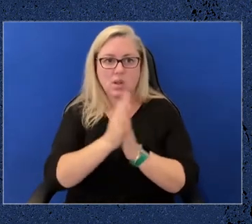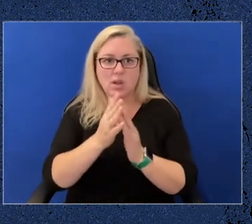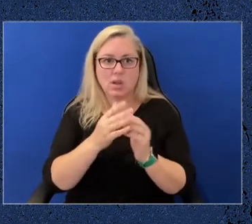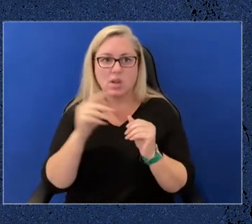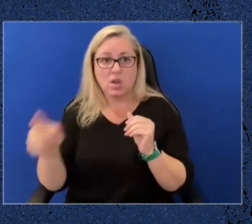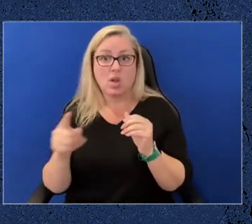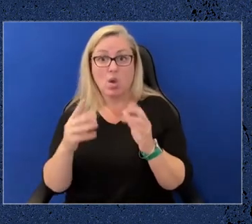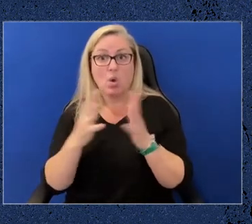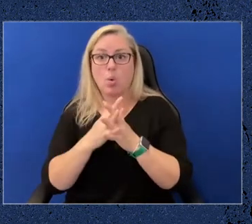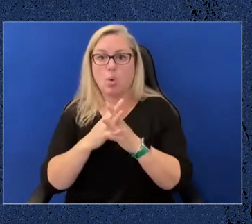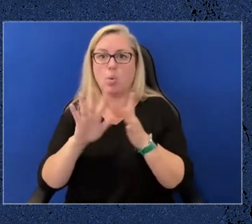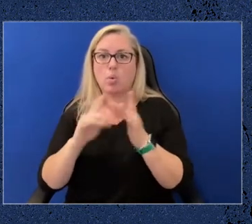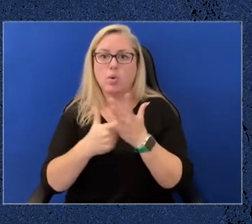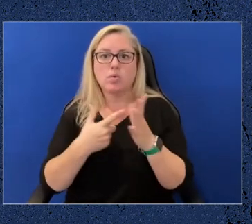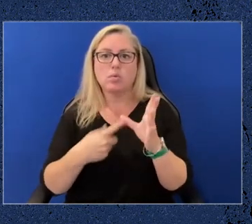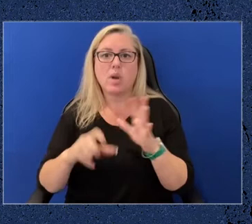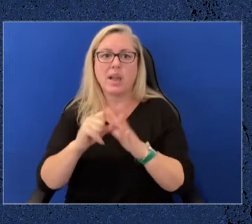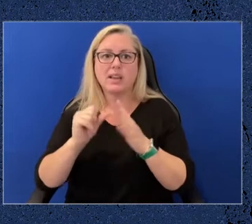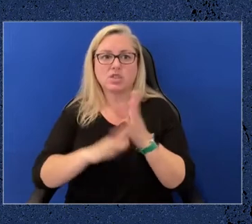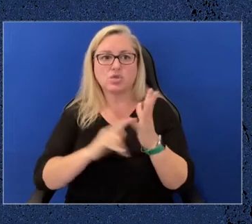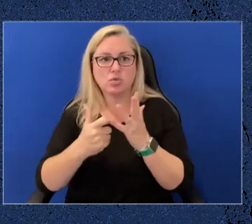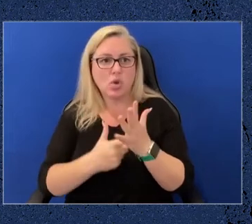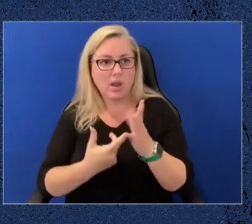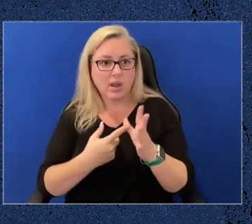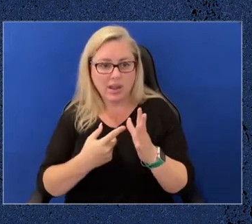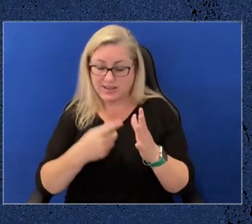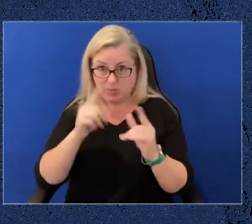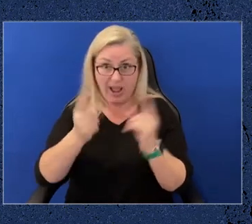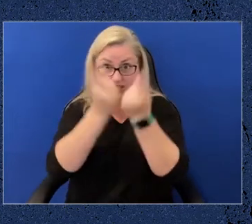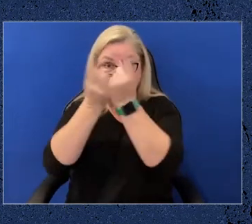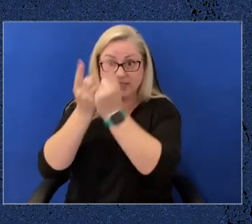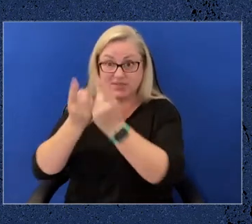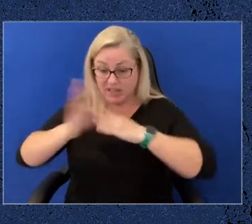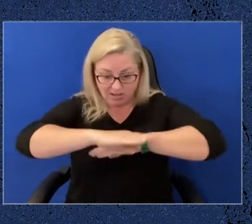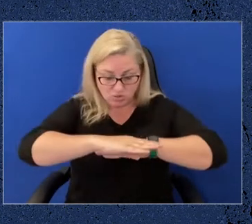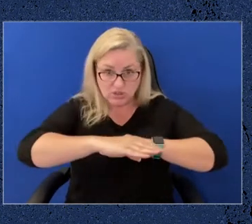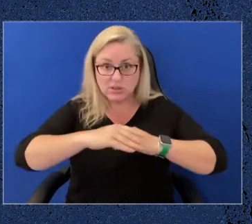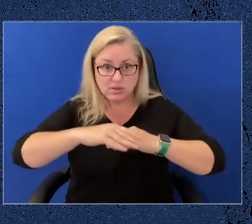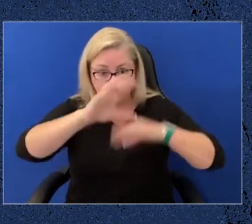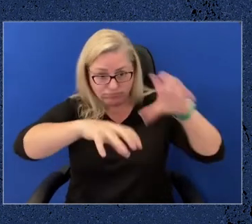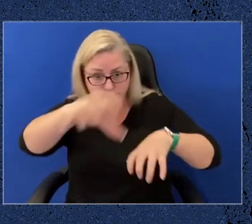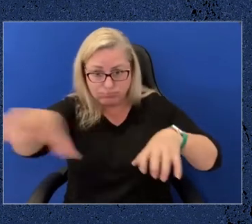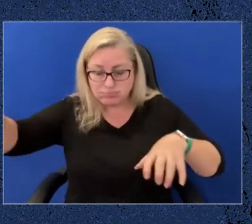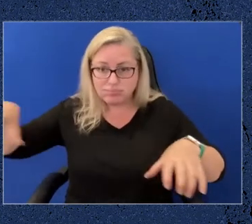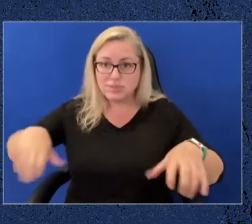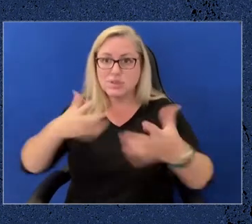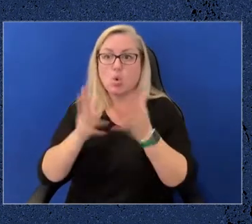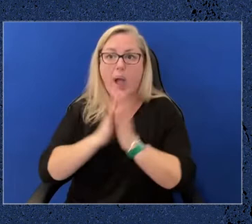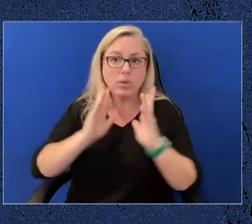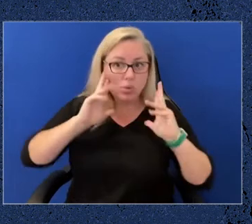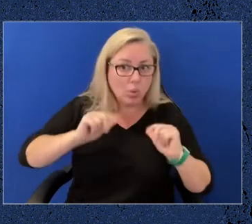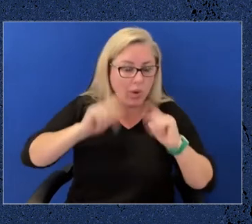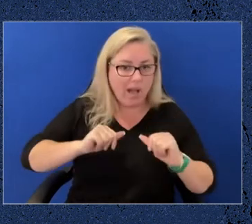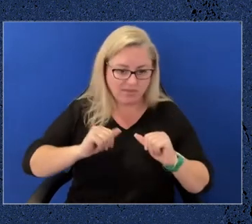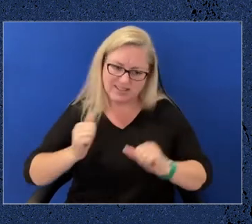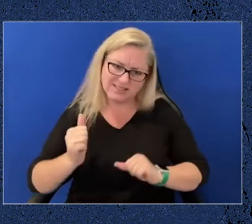their own Indigenous science because our country was different to Gamilaroi, who had, I mean, high level, very similar, right? But the local practice for that reach of